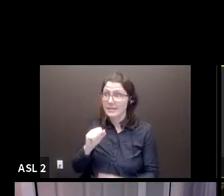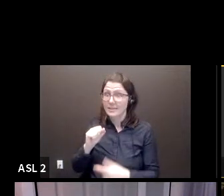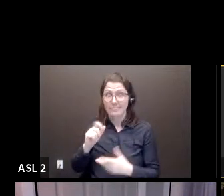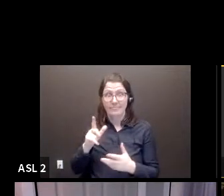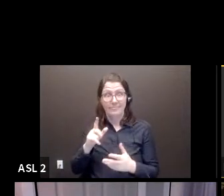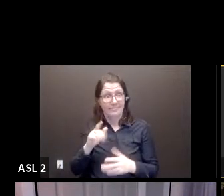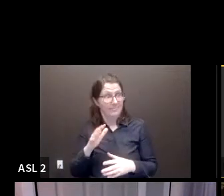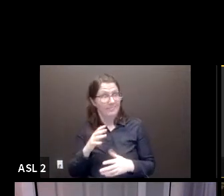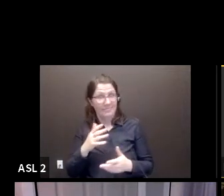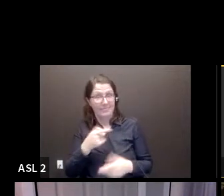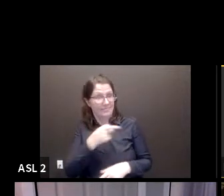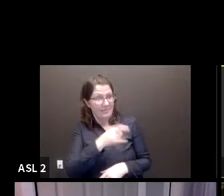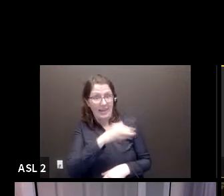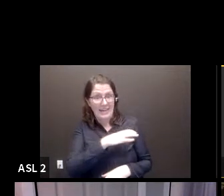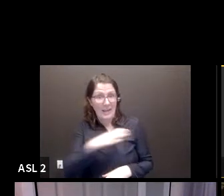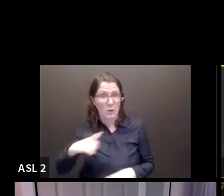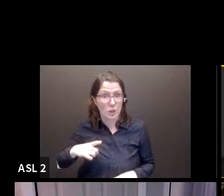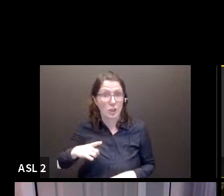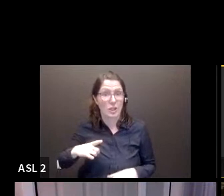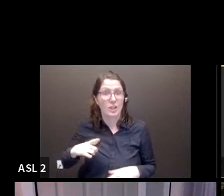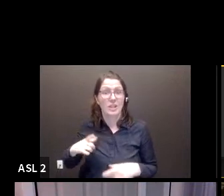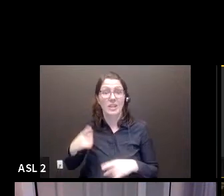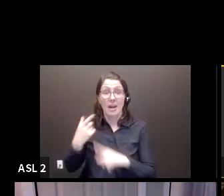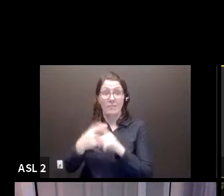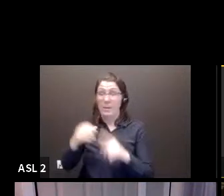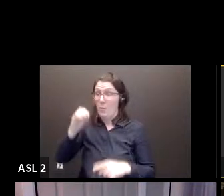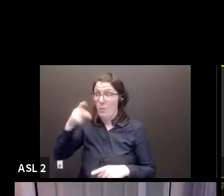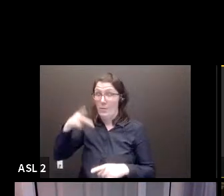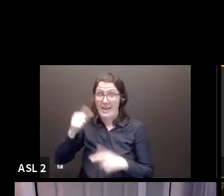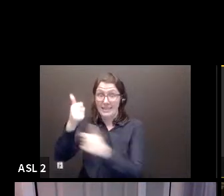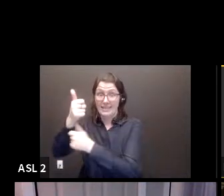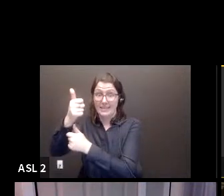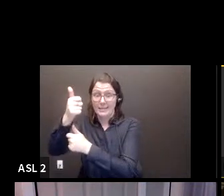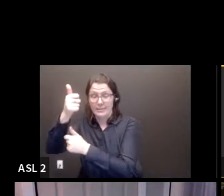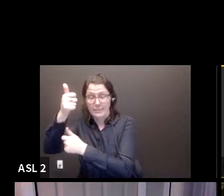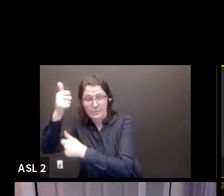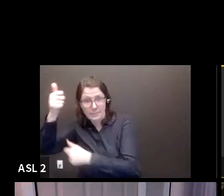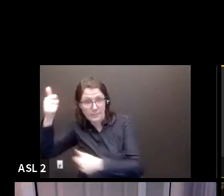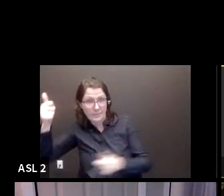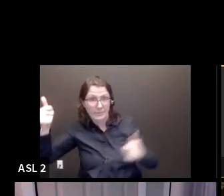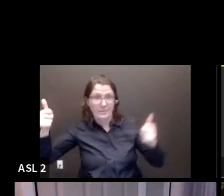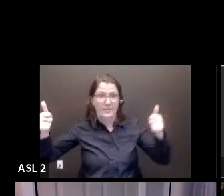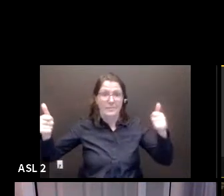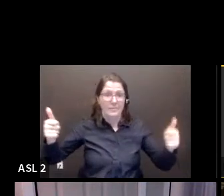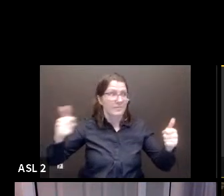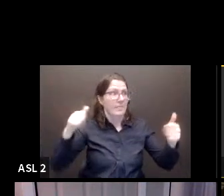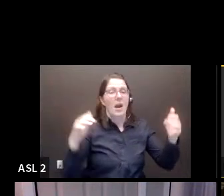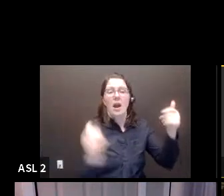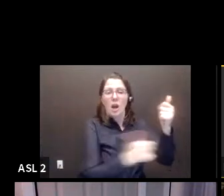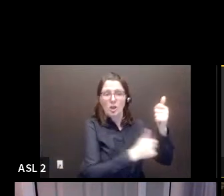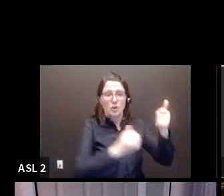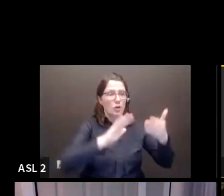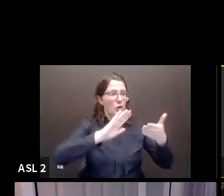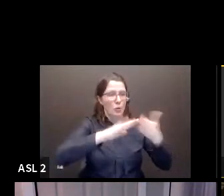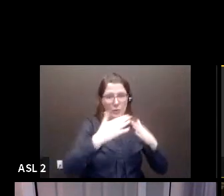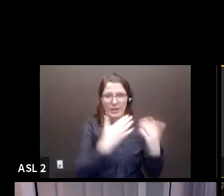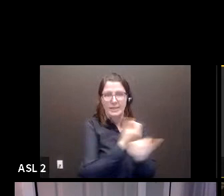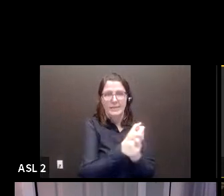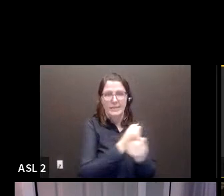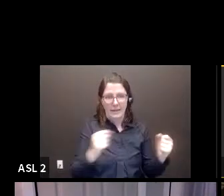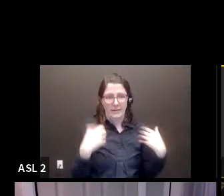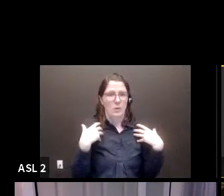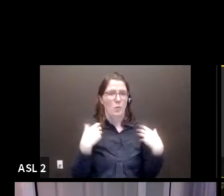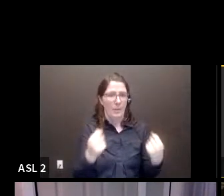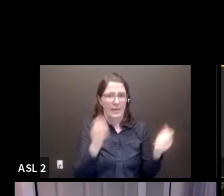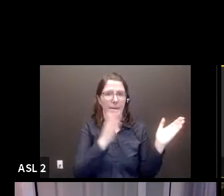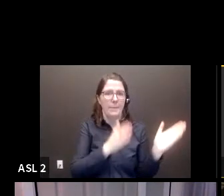allocated over to moved over from the audible police service directly into the community safety well-being plan of the city council